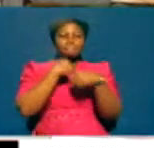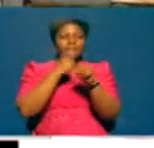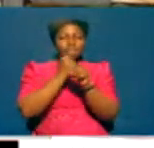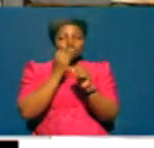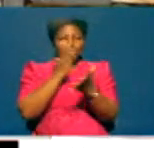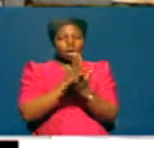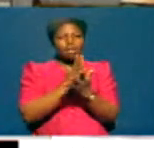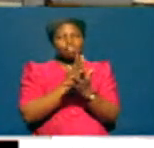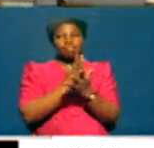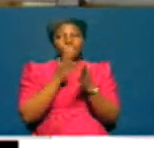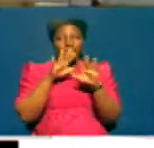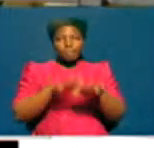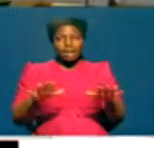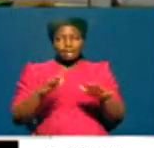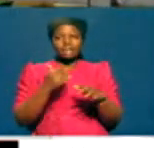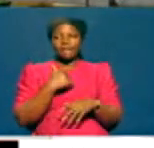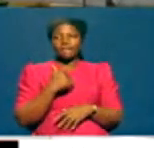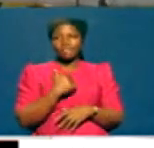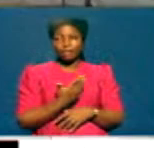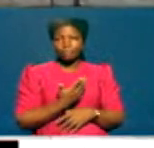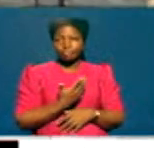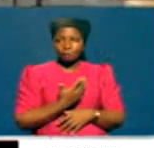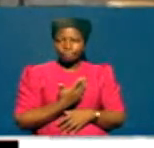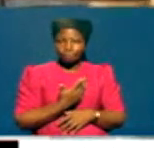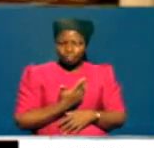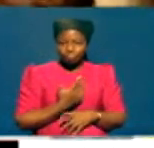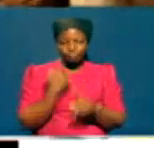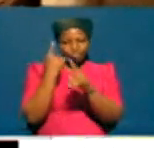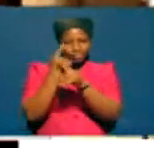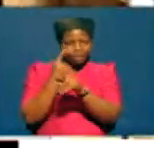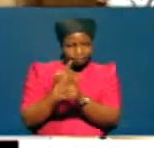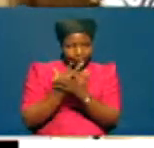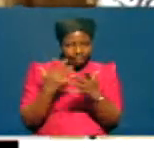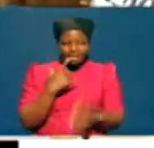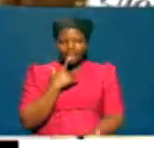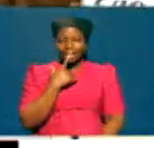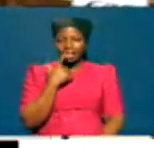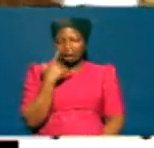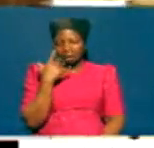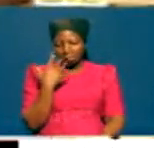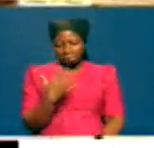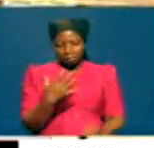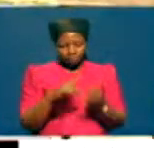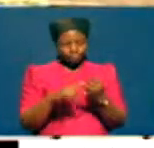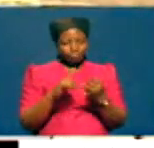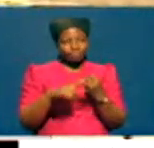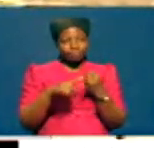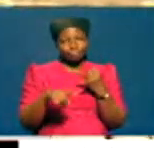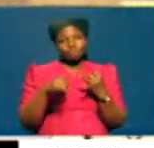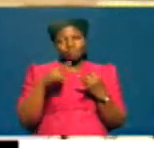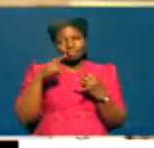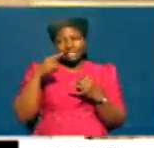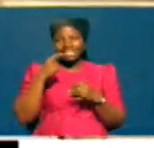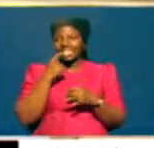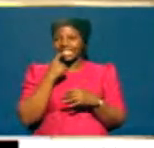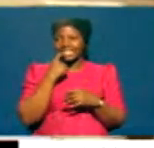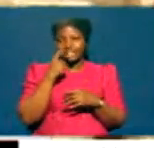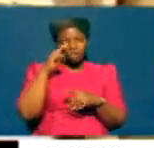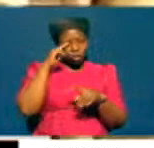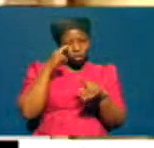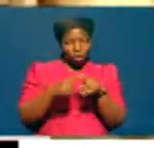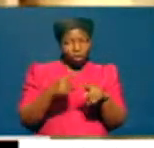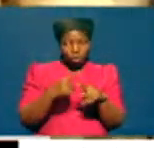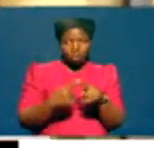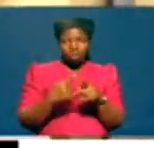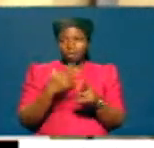us. From butternuts to carrots to white onions to honey, peanut butter, we have